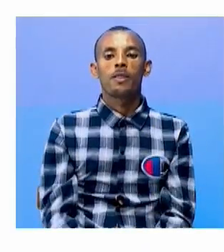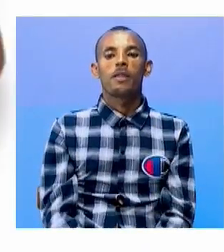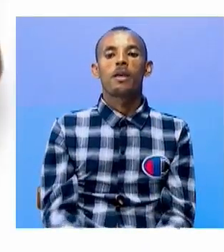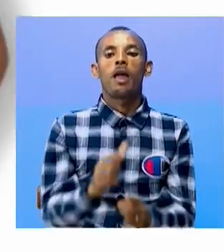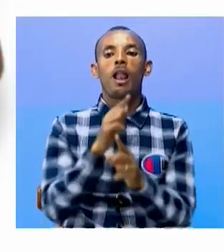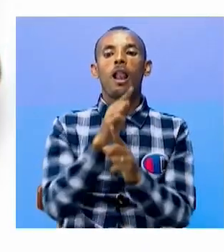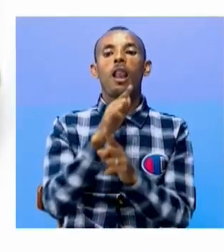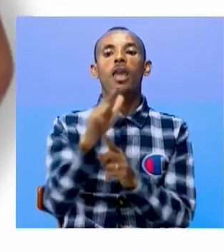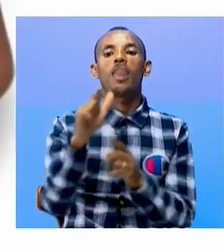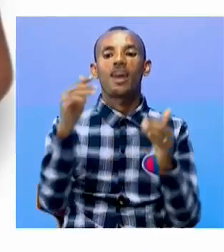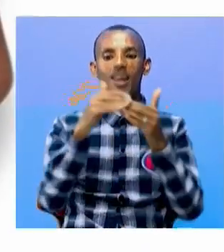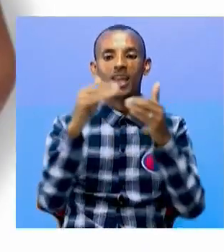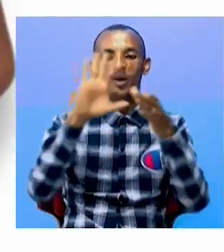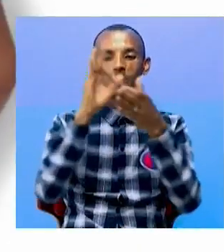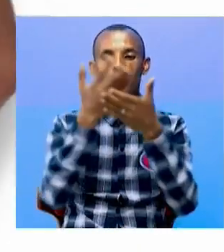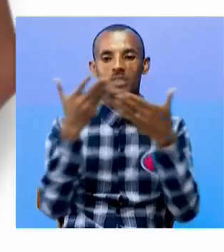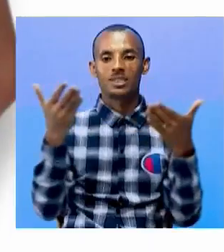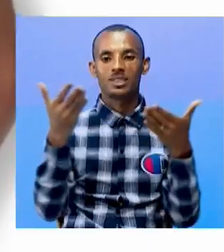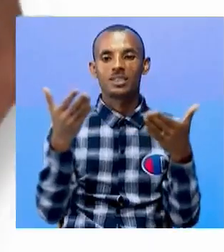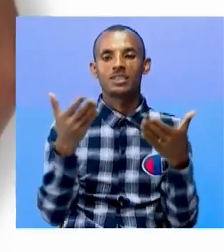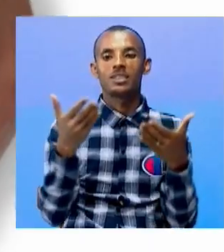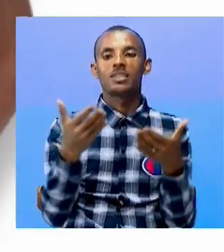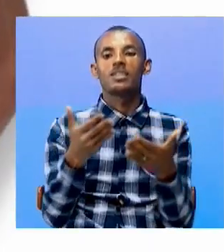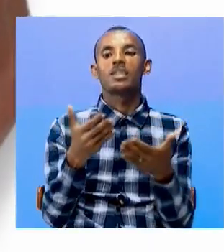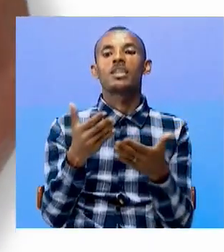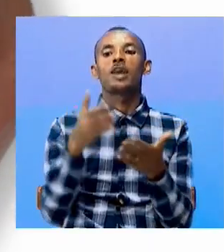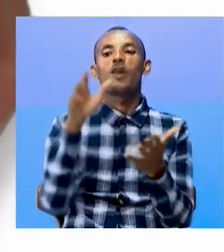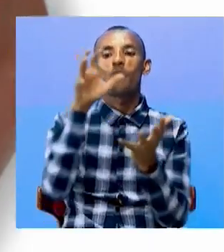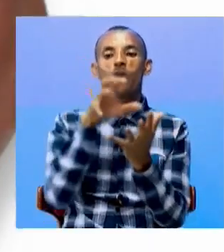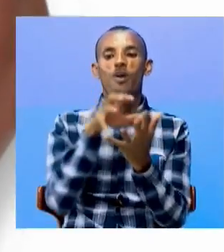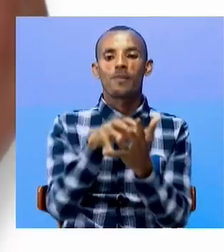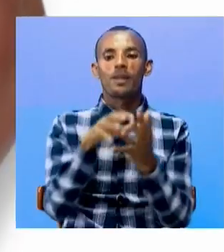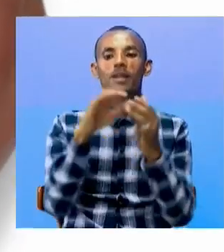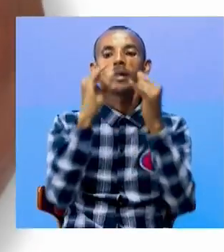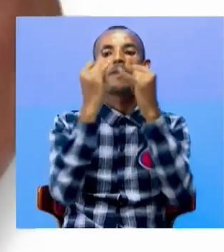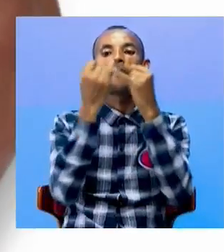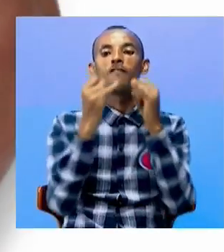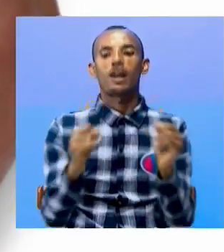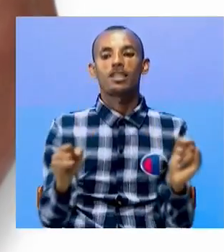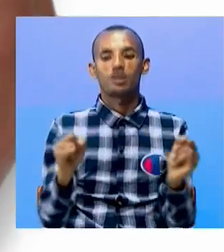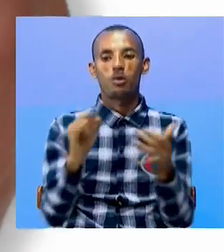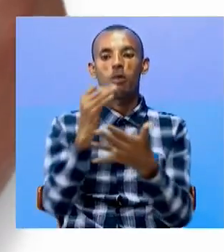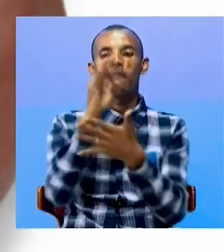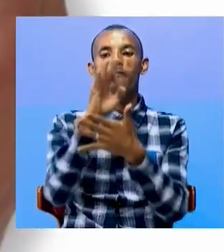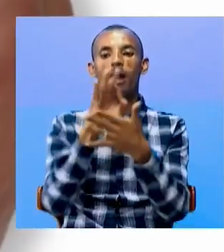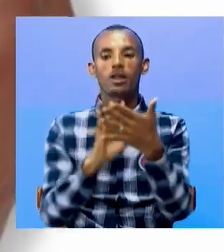linear equations involving fractions.